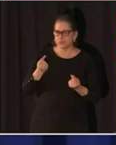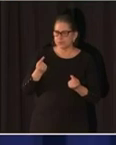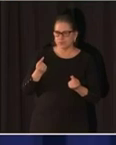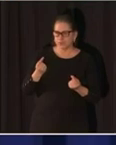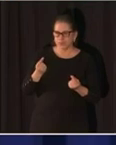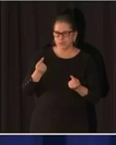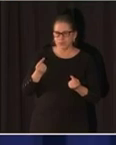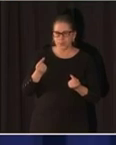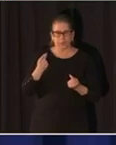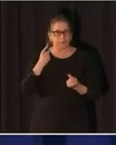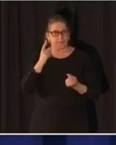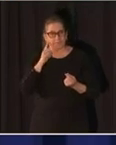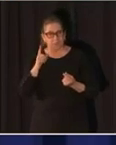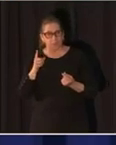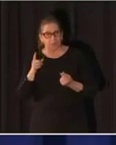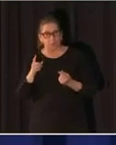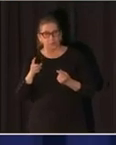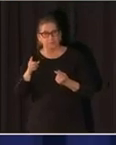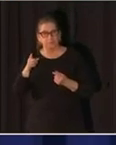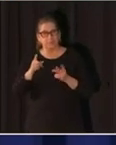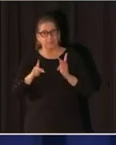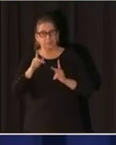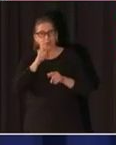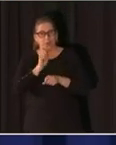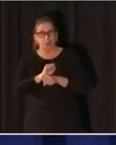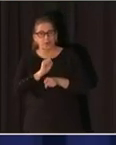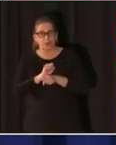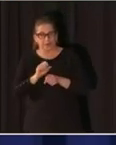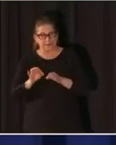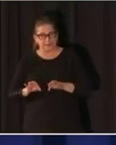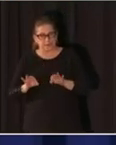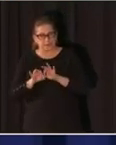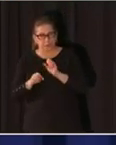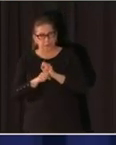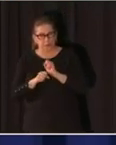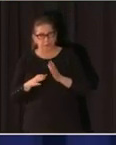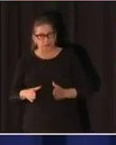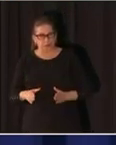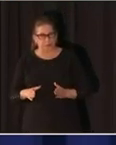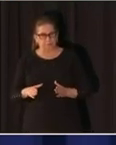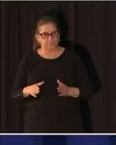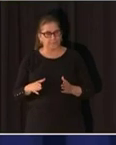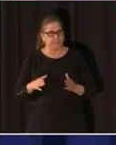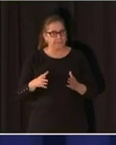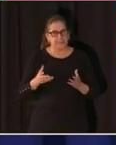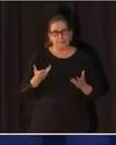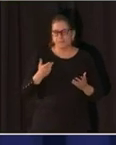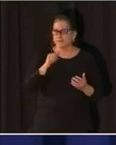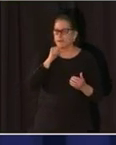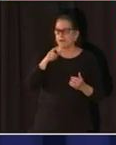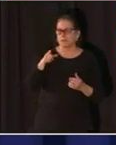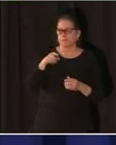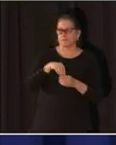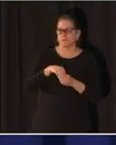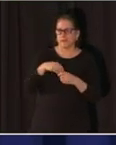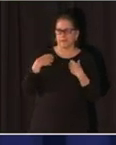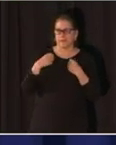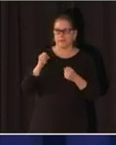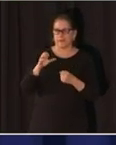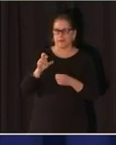essential employees of non-healthcare related businesses. So that can give guidance to